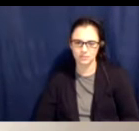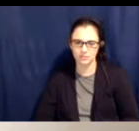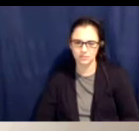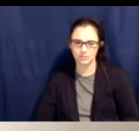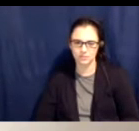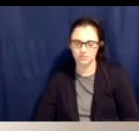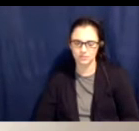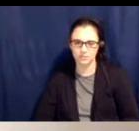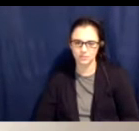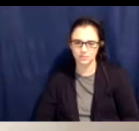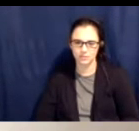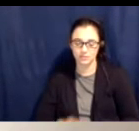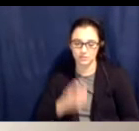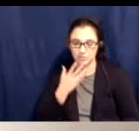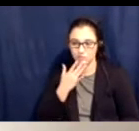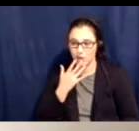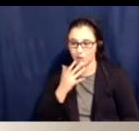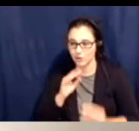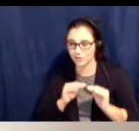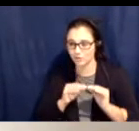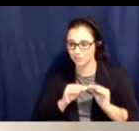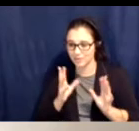The vibrancy of the colors. Yeah.